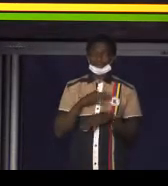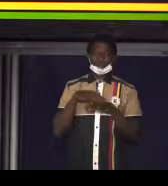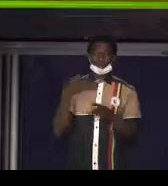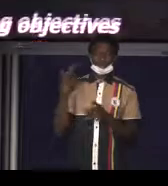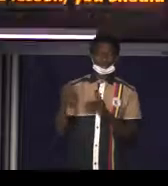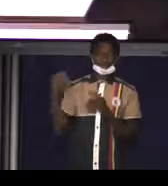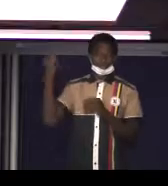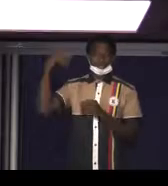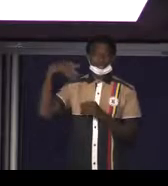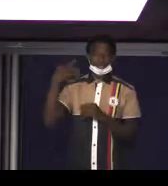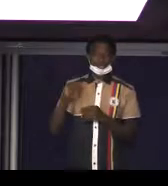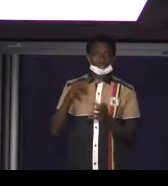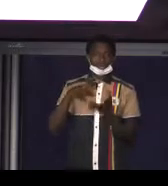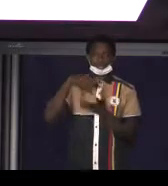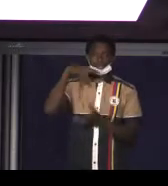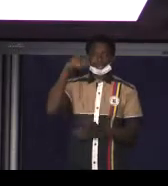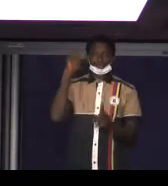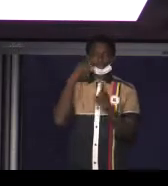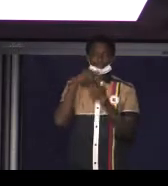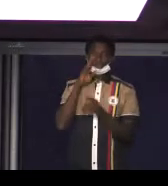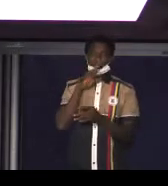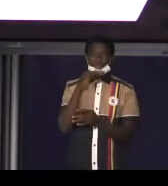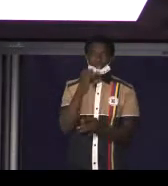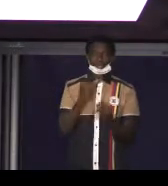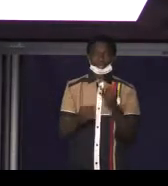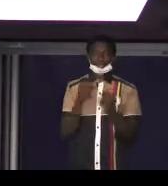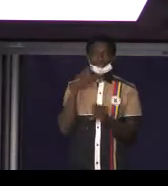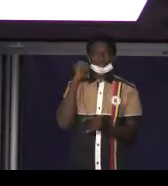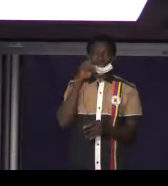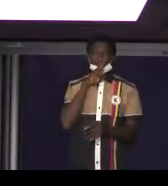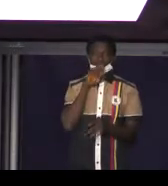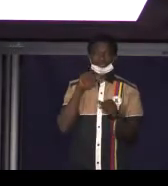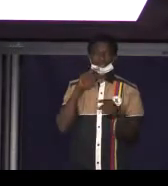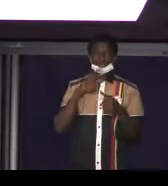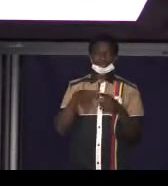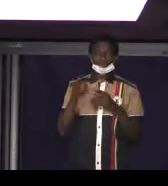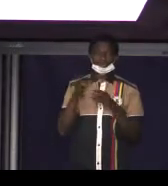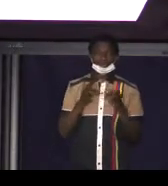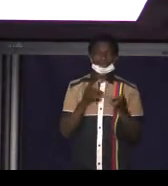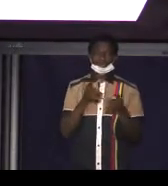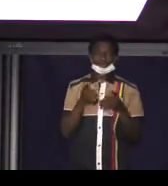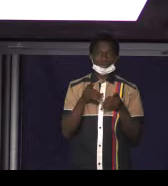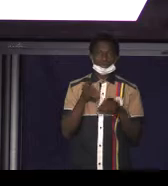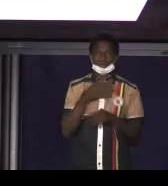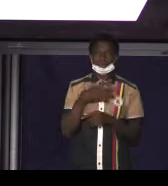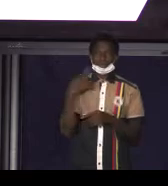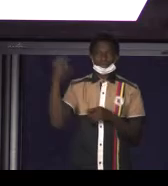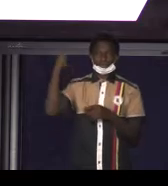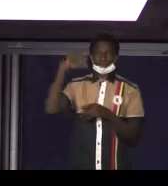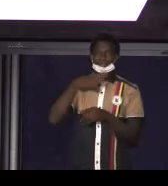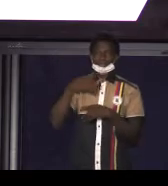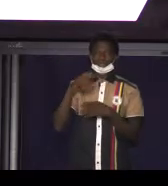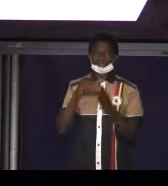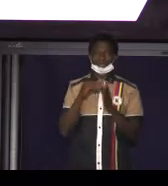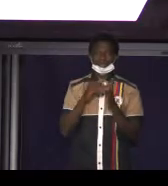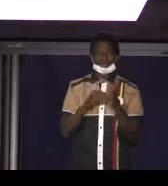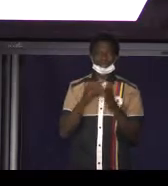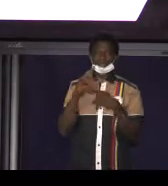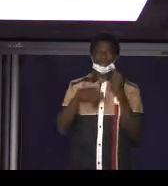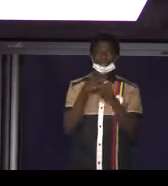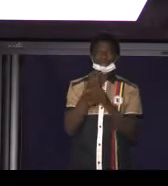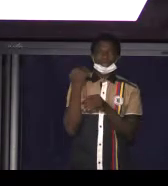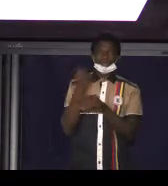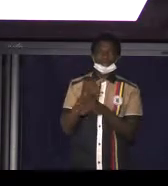learning objectives for today, by the end of the lesson, you should be able to define electricity, and you should be able to state types